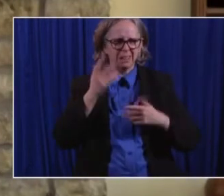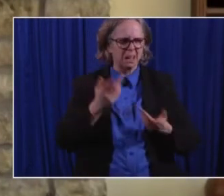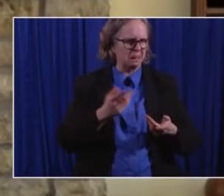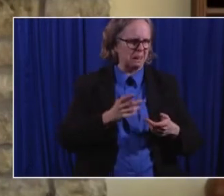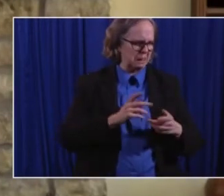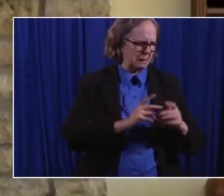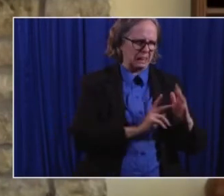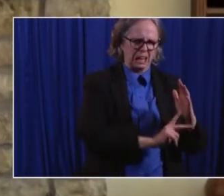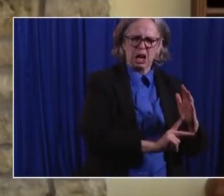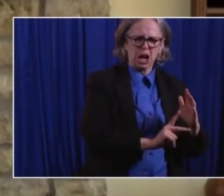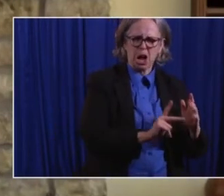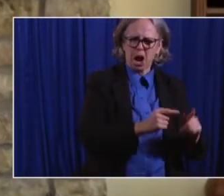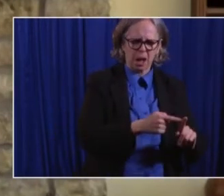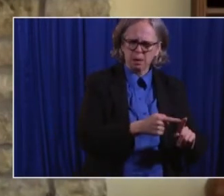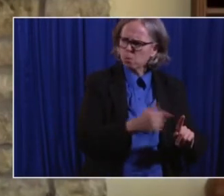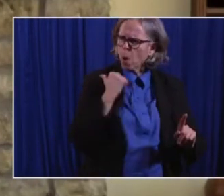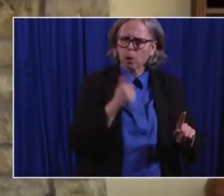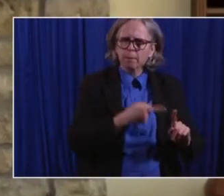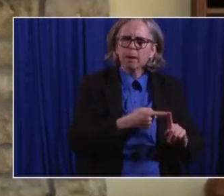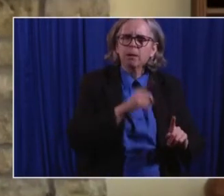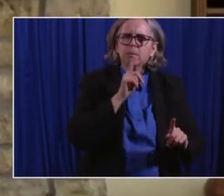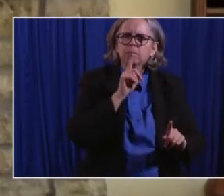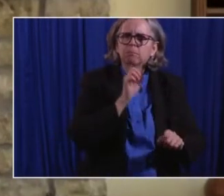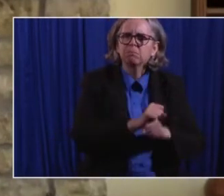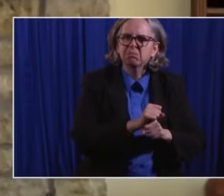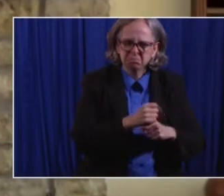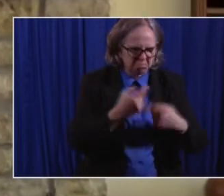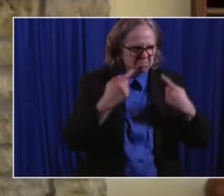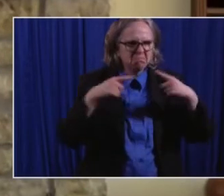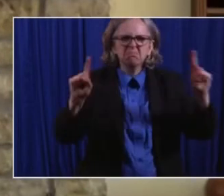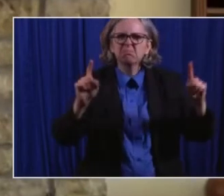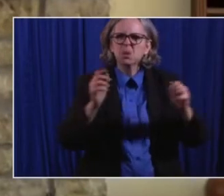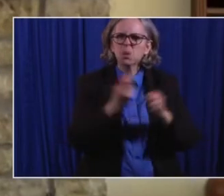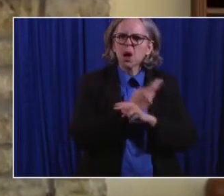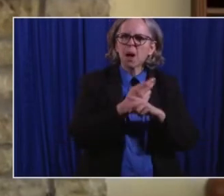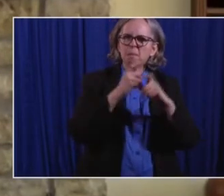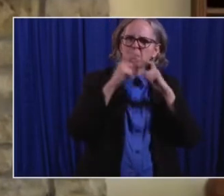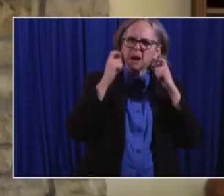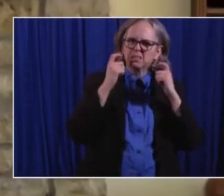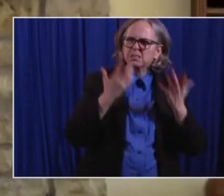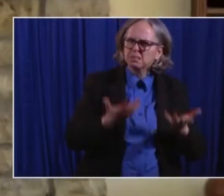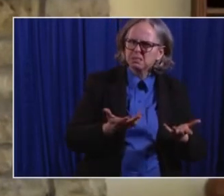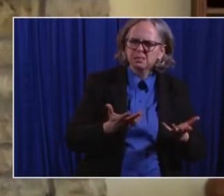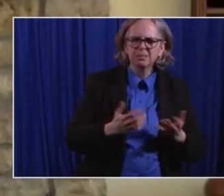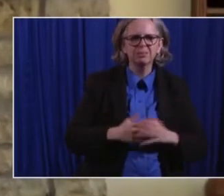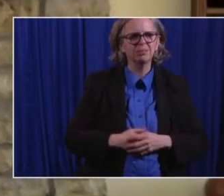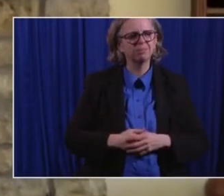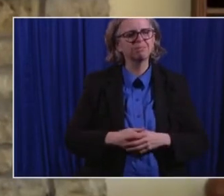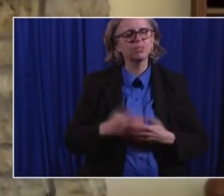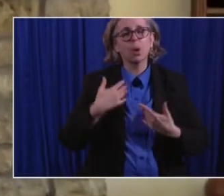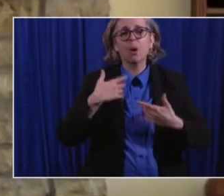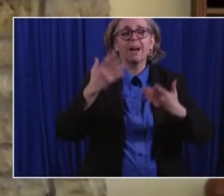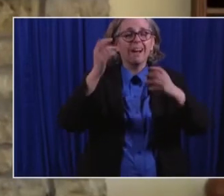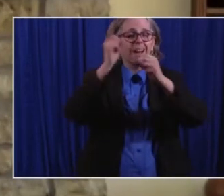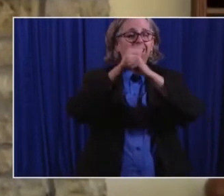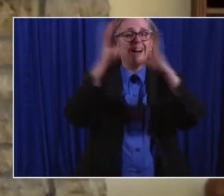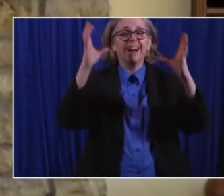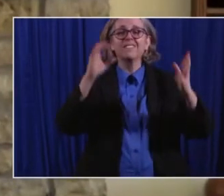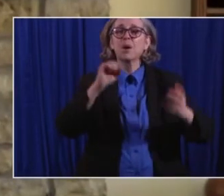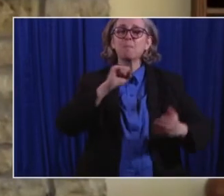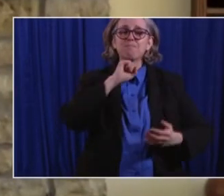well. This is not, maybe your dream of the prom, of people having masks on,